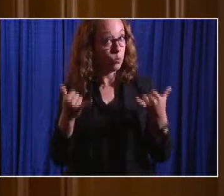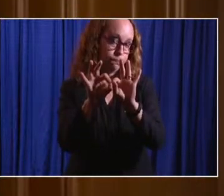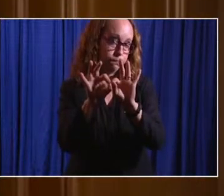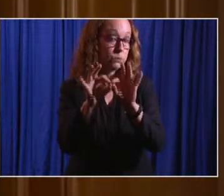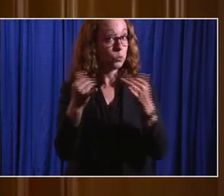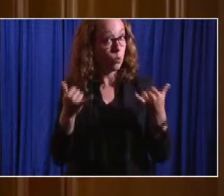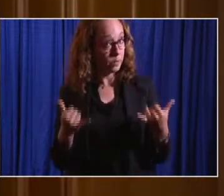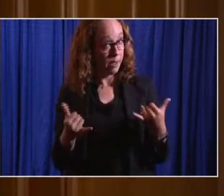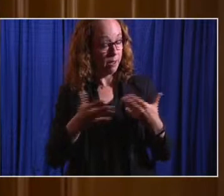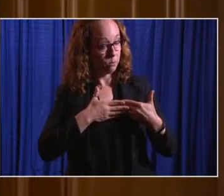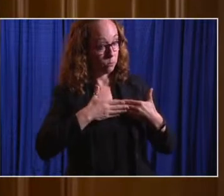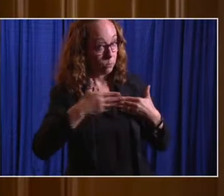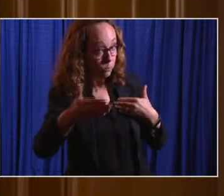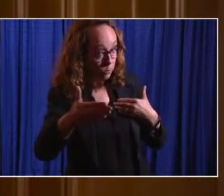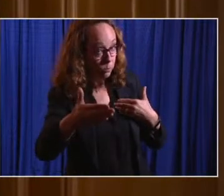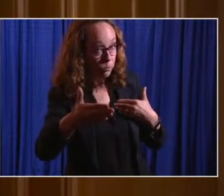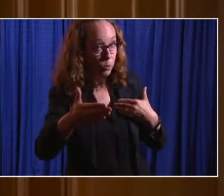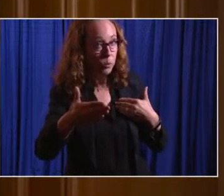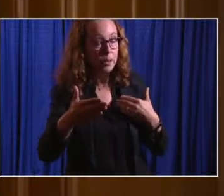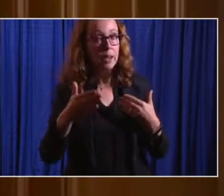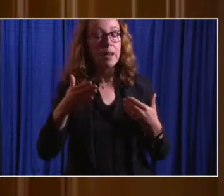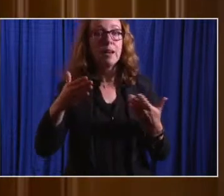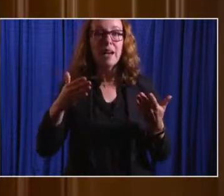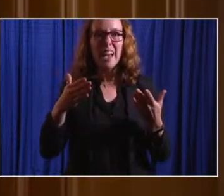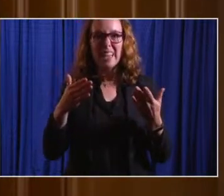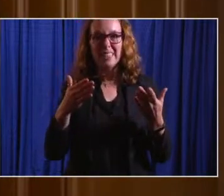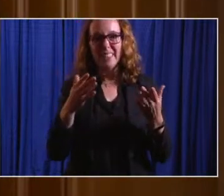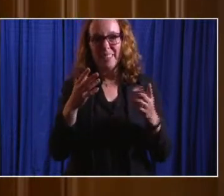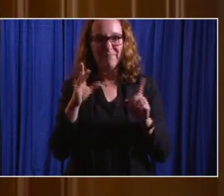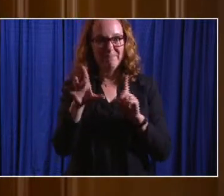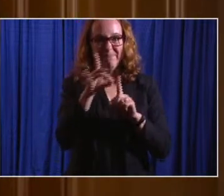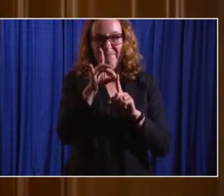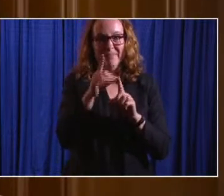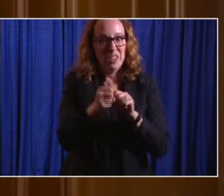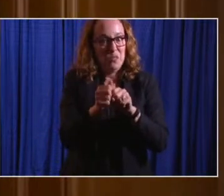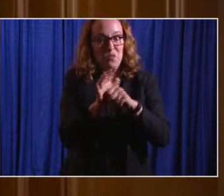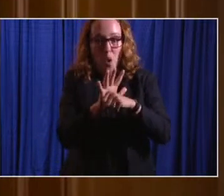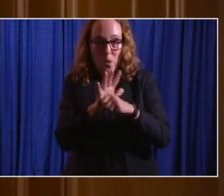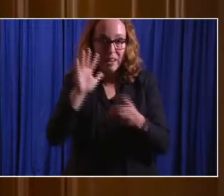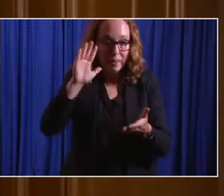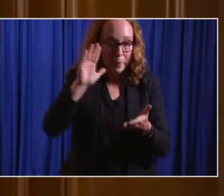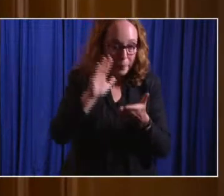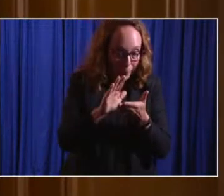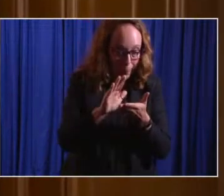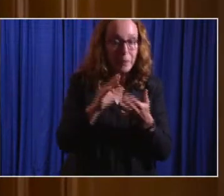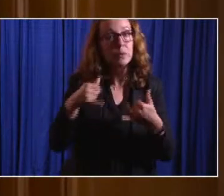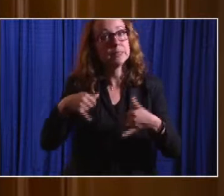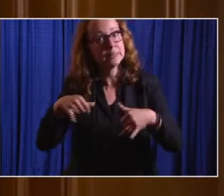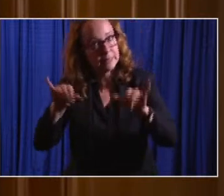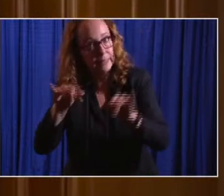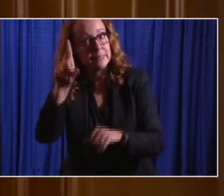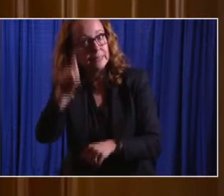we move out of this, those are the things I think we have to keep in mind as we continue to vaccinate people.